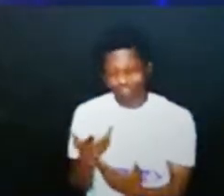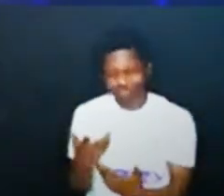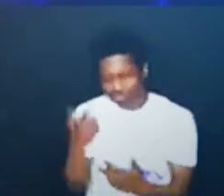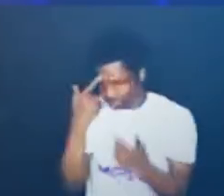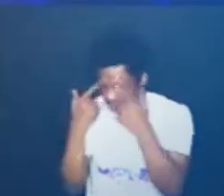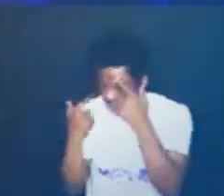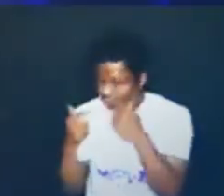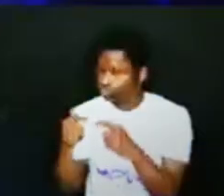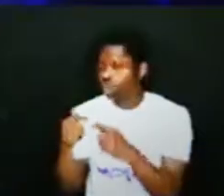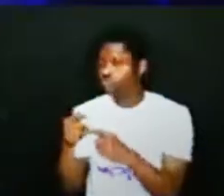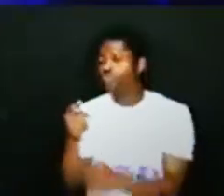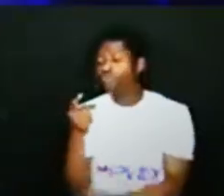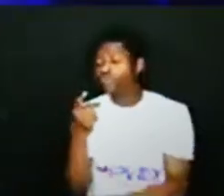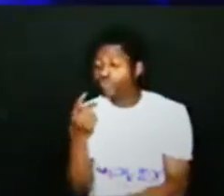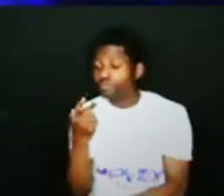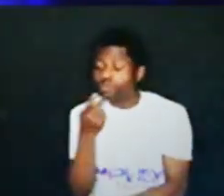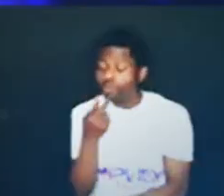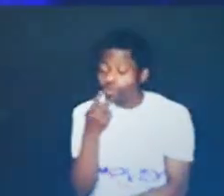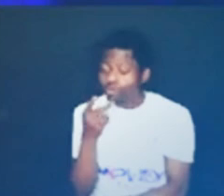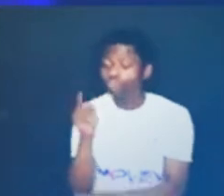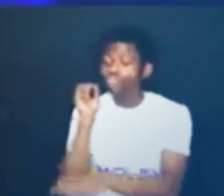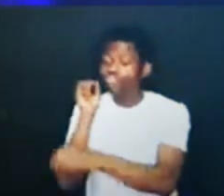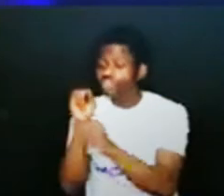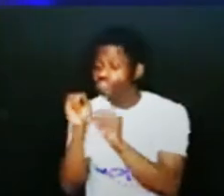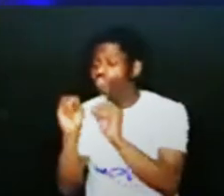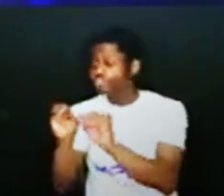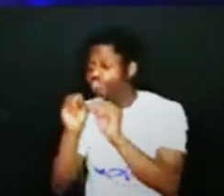those articles from